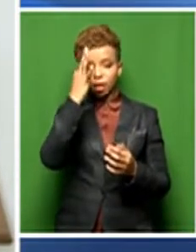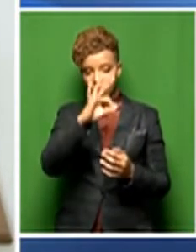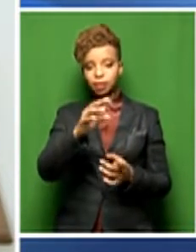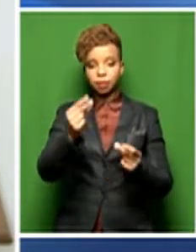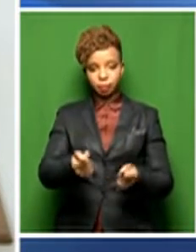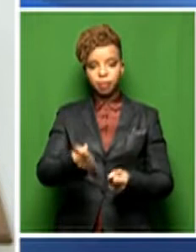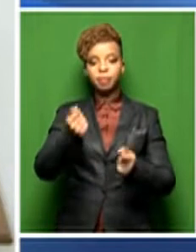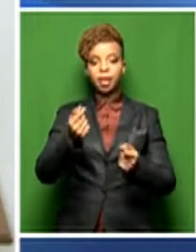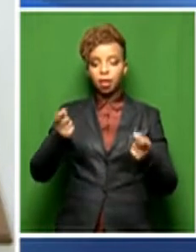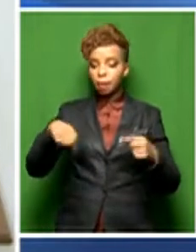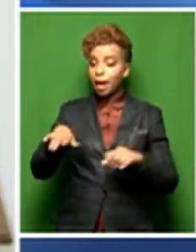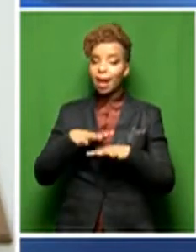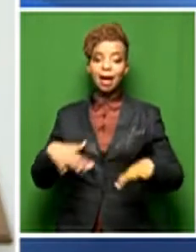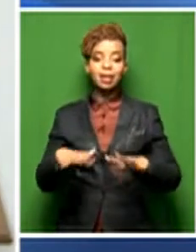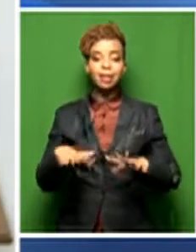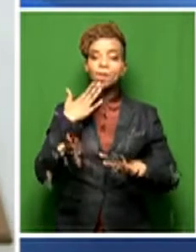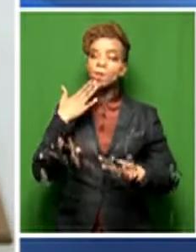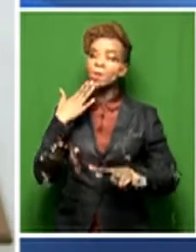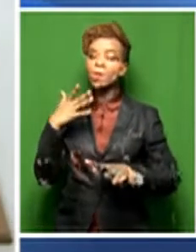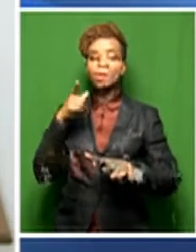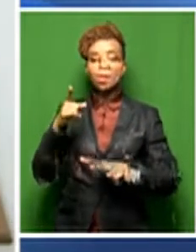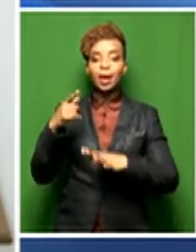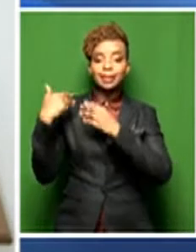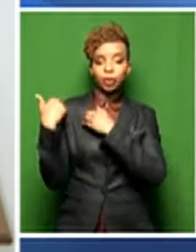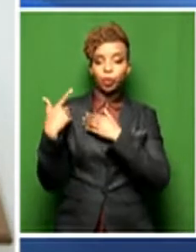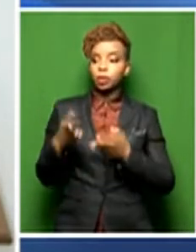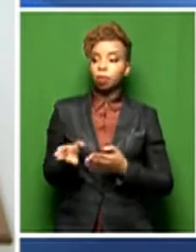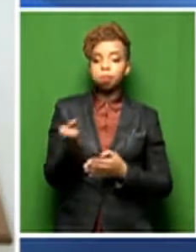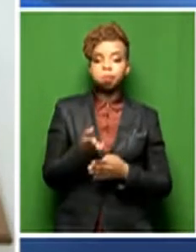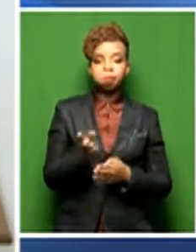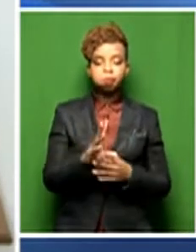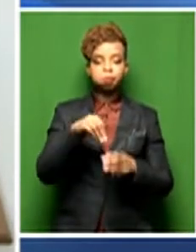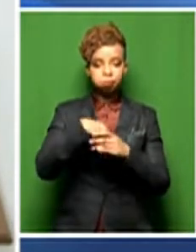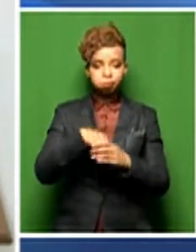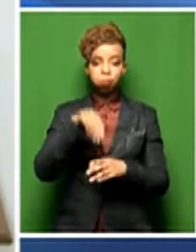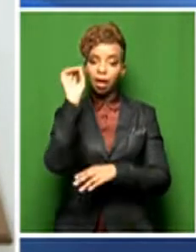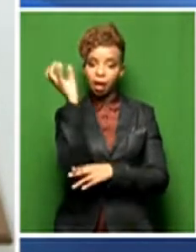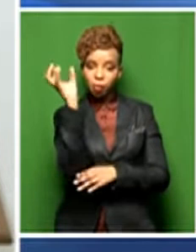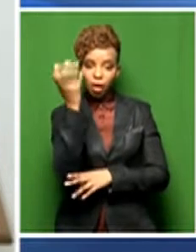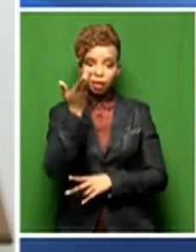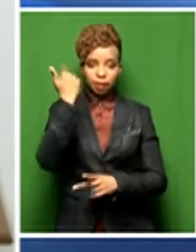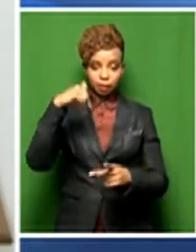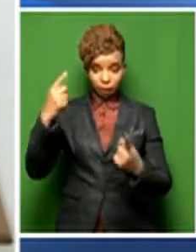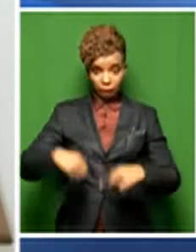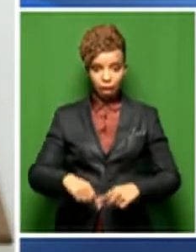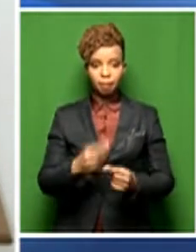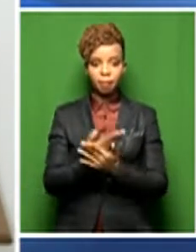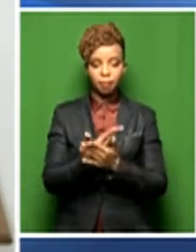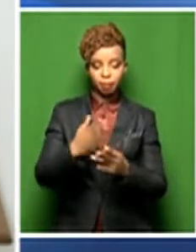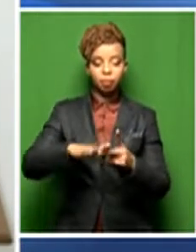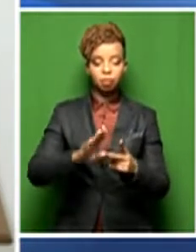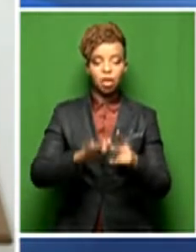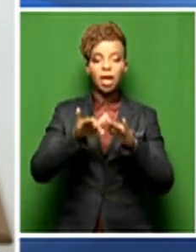armed responses, including an ambulance, including people that are going to assist me that are part and parcel of the